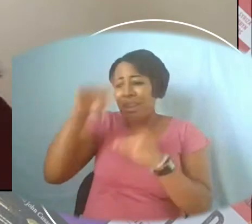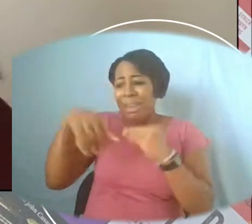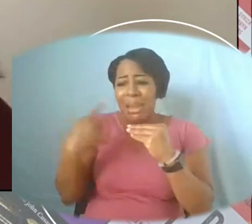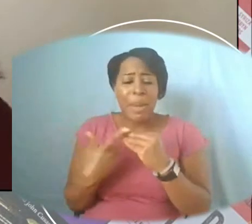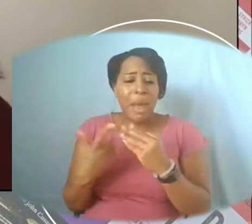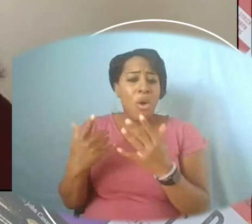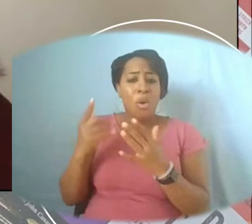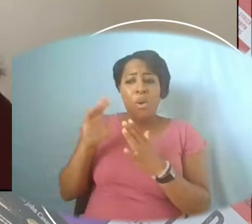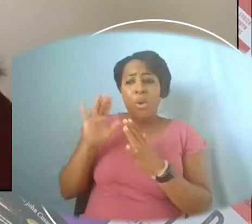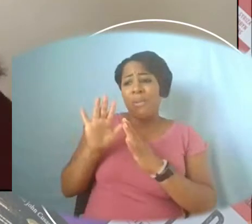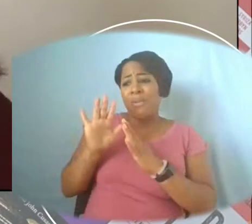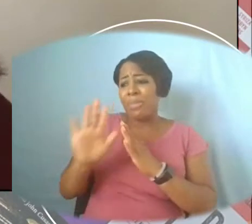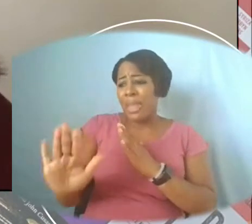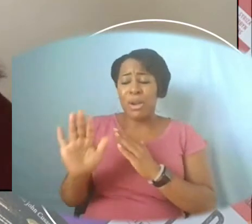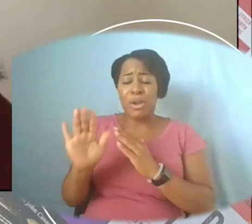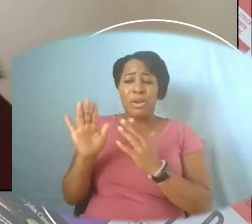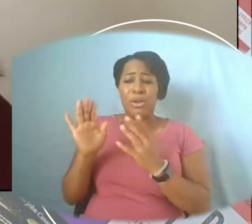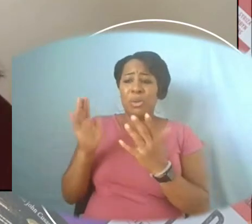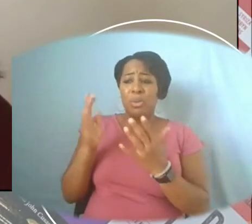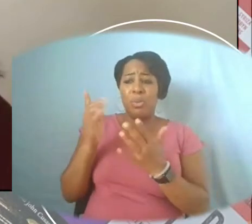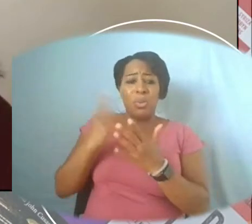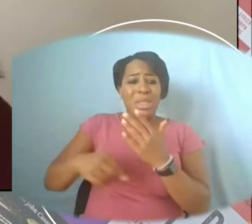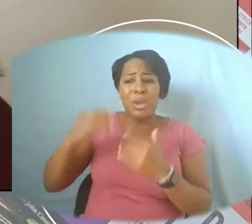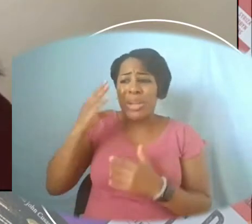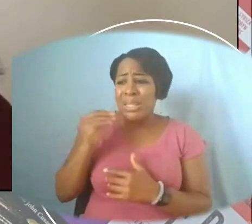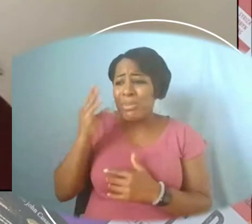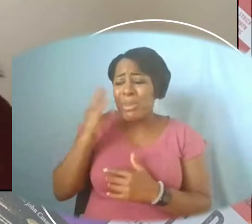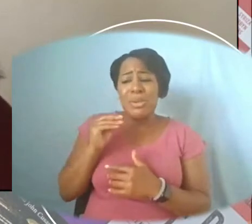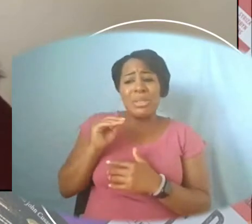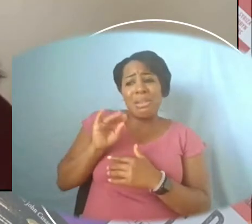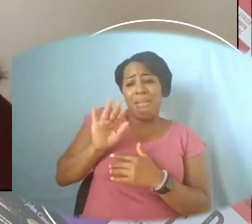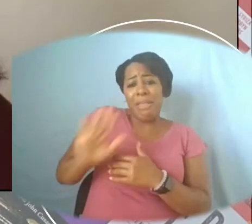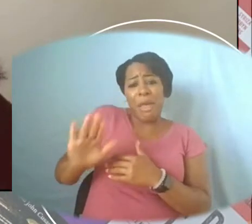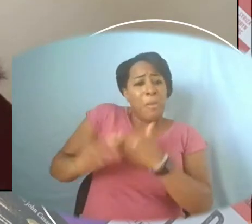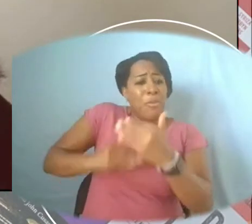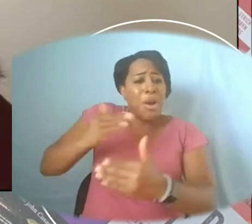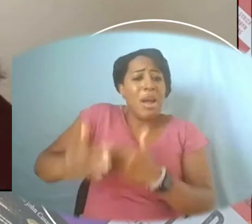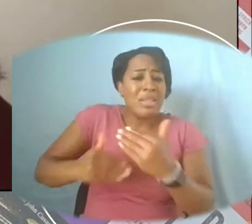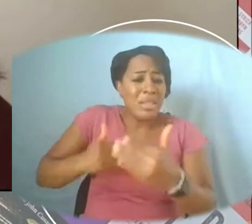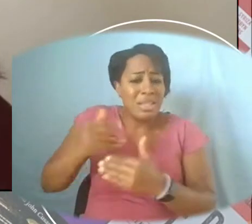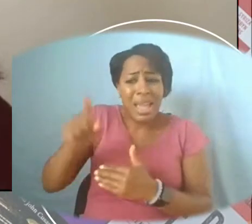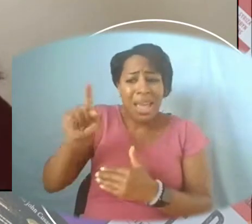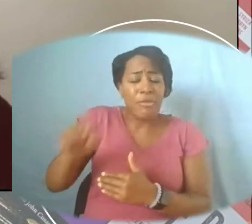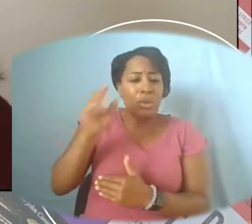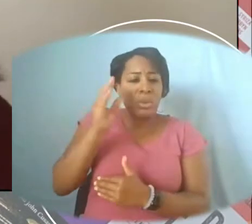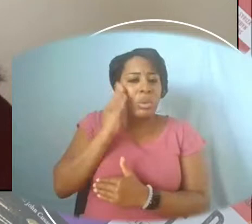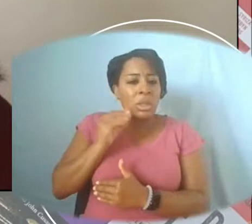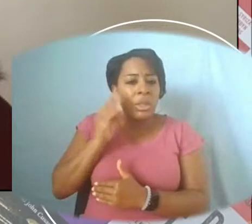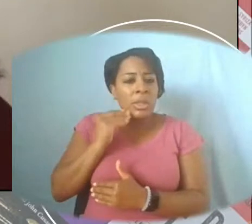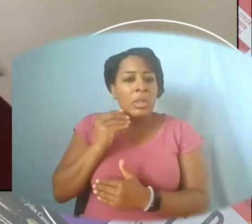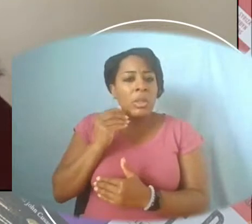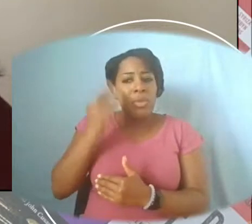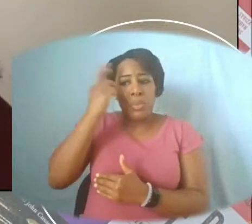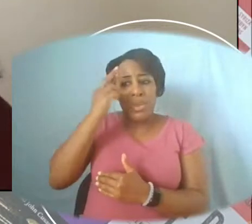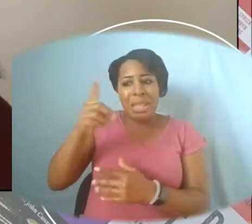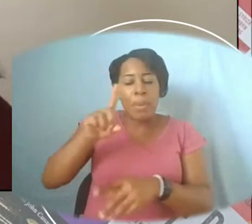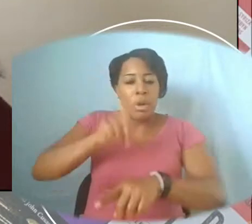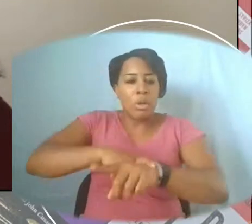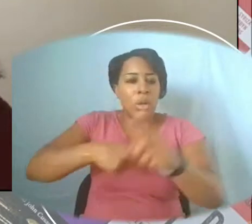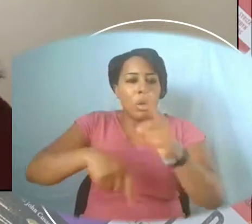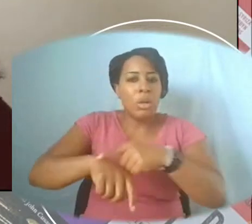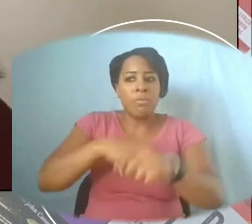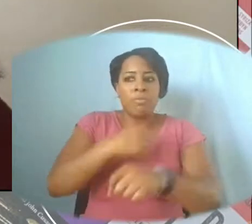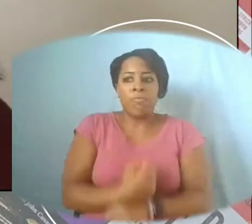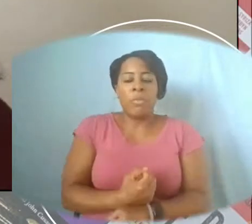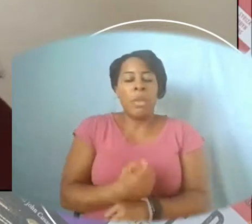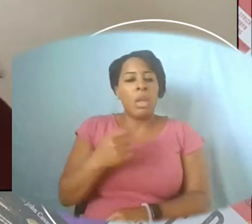the process that someone is enduring that causes an arrest. They're arresting them right along